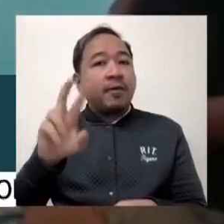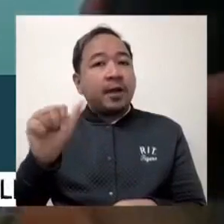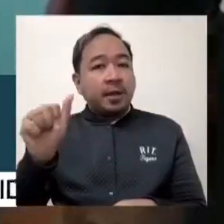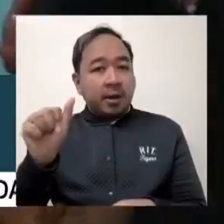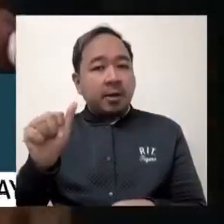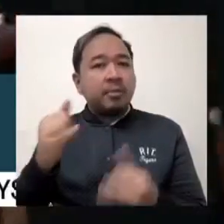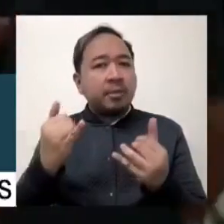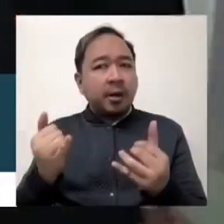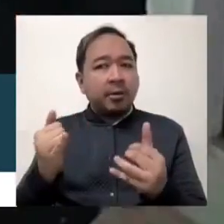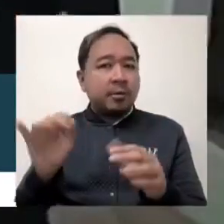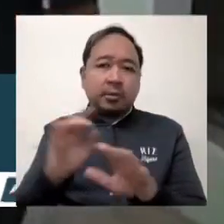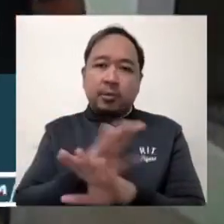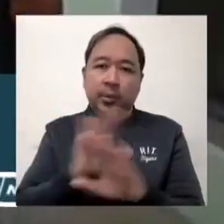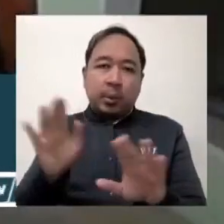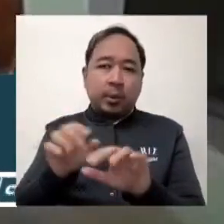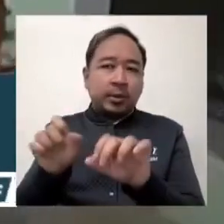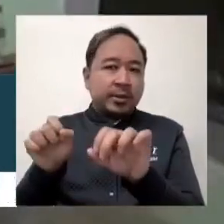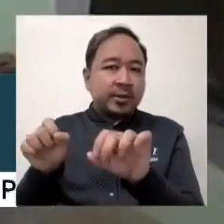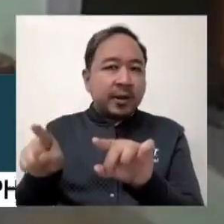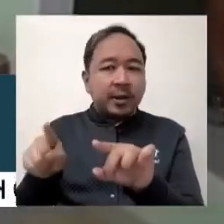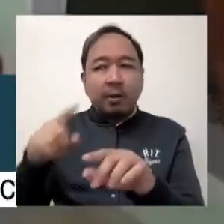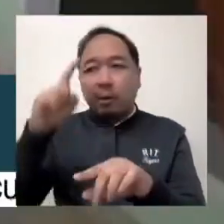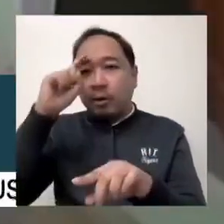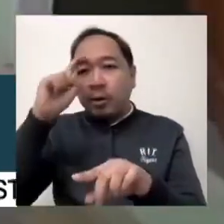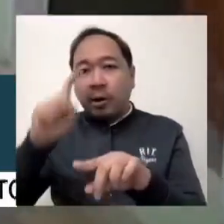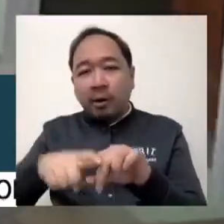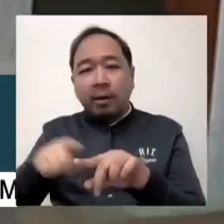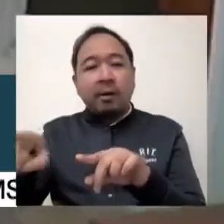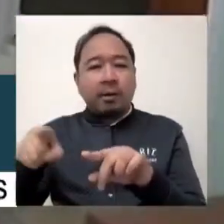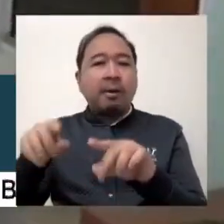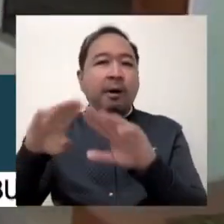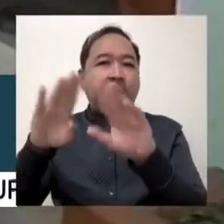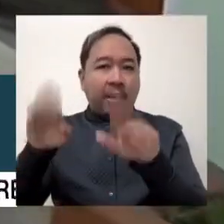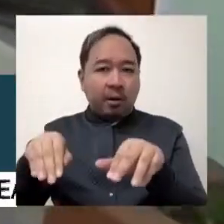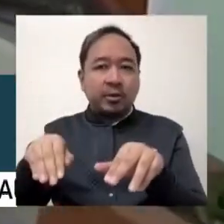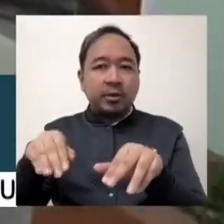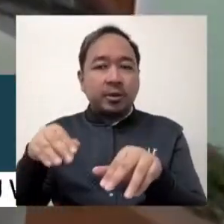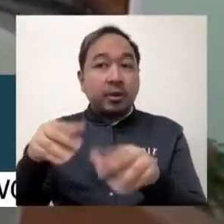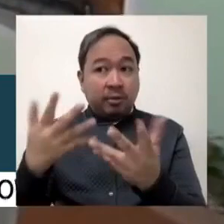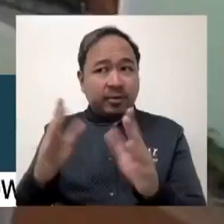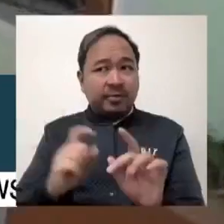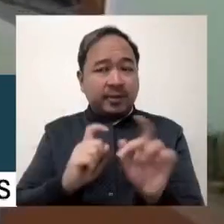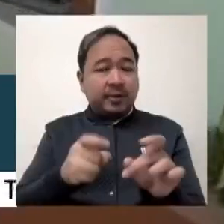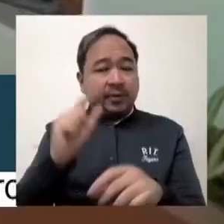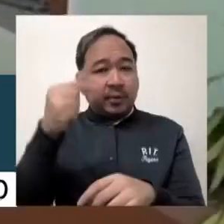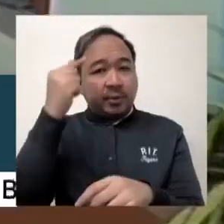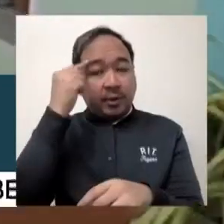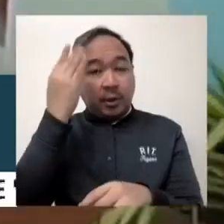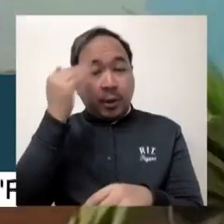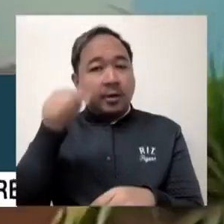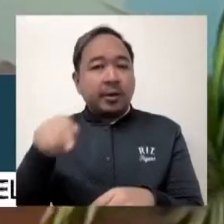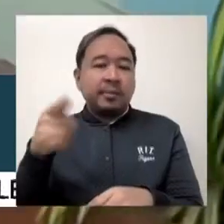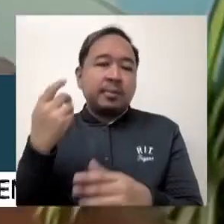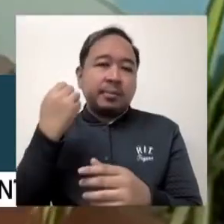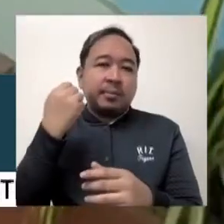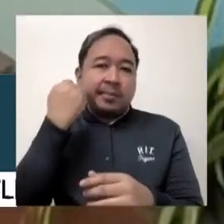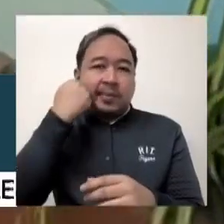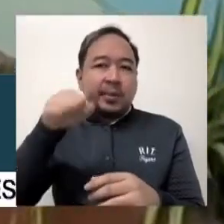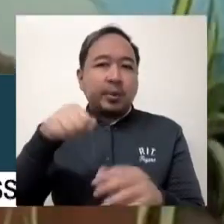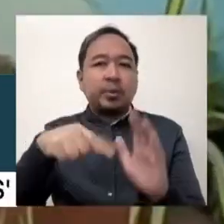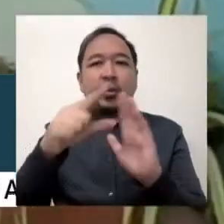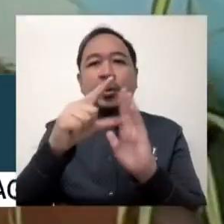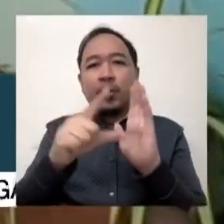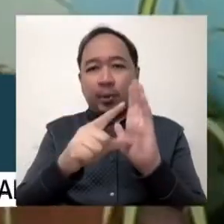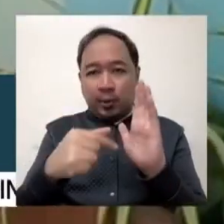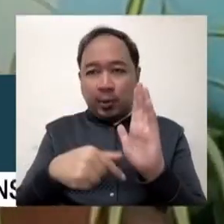their houses that were given by the government. Namely because this would violate the law and strip them